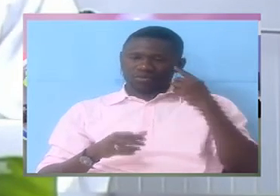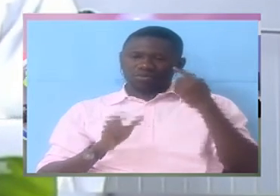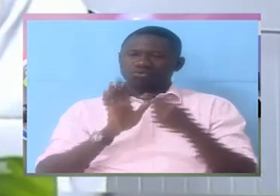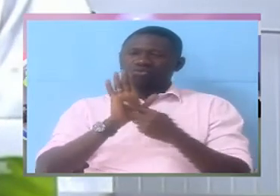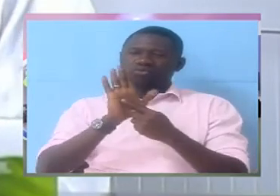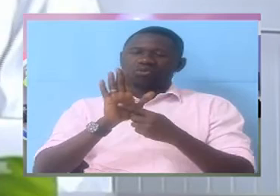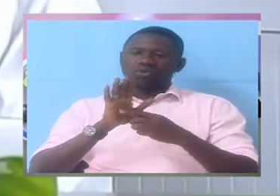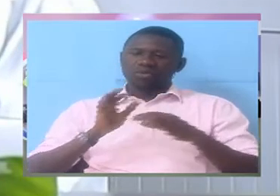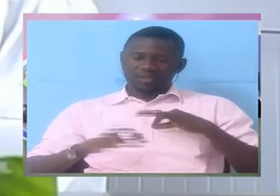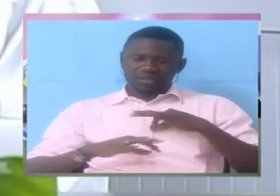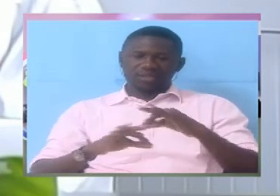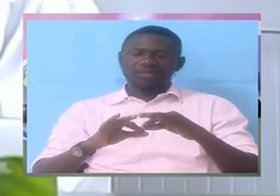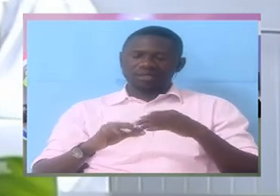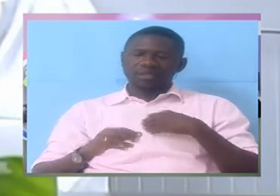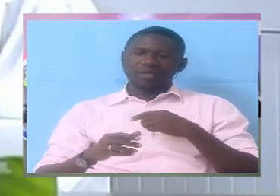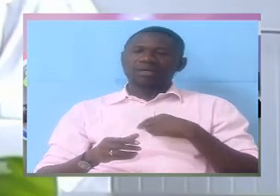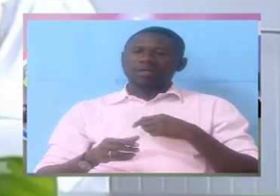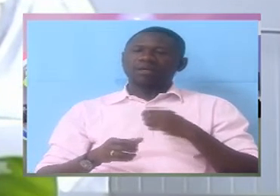was formed